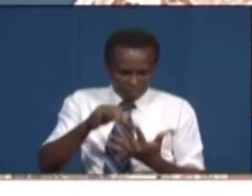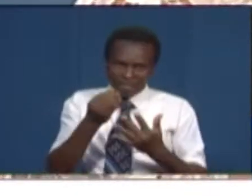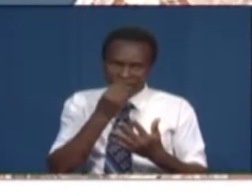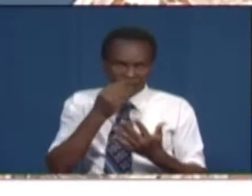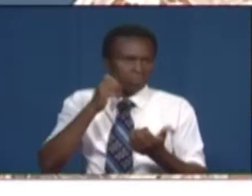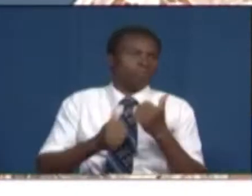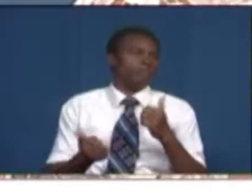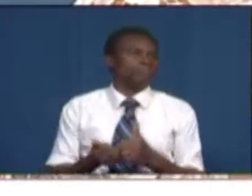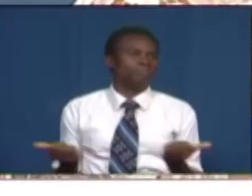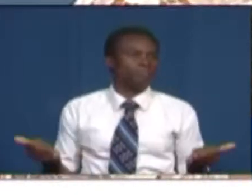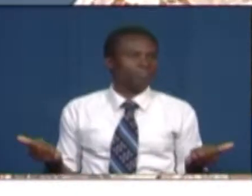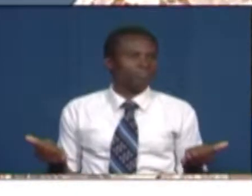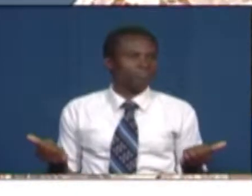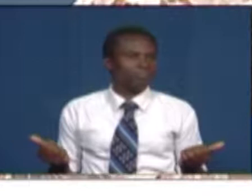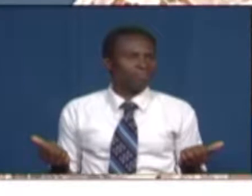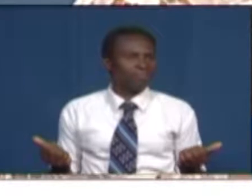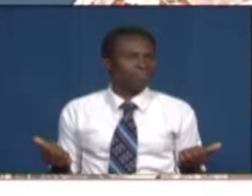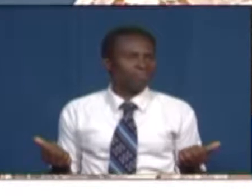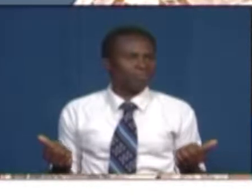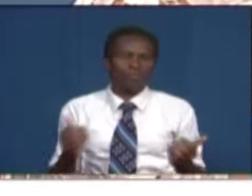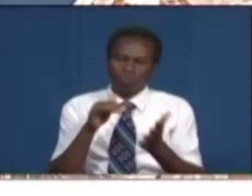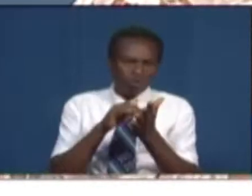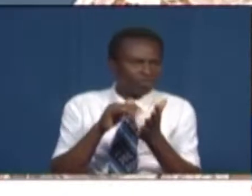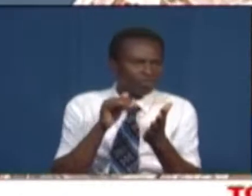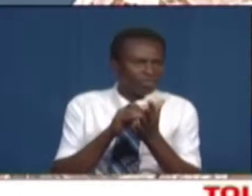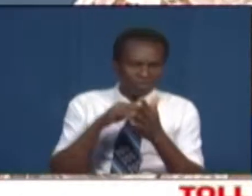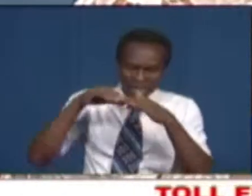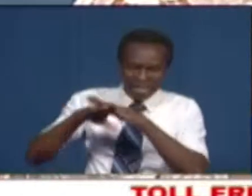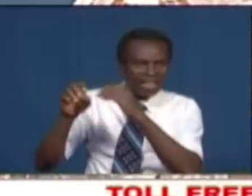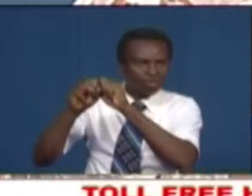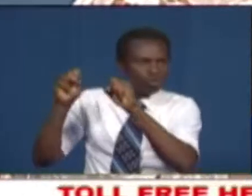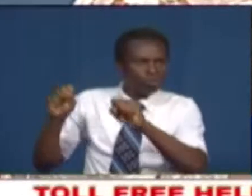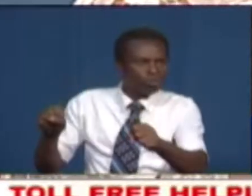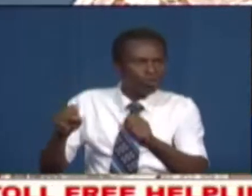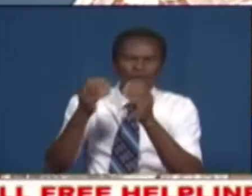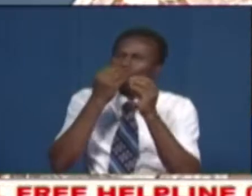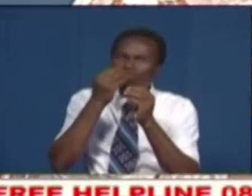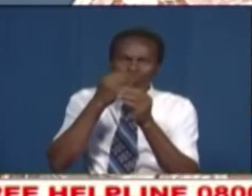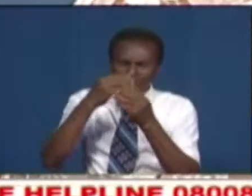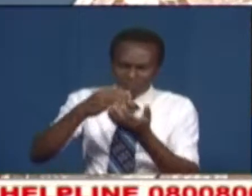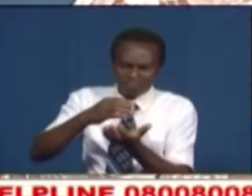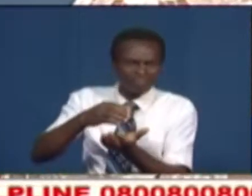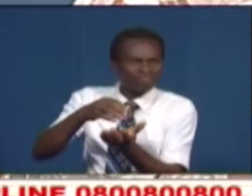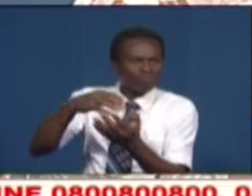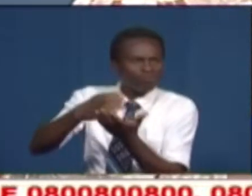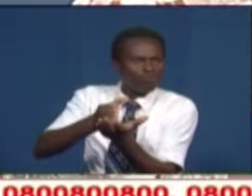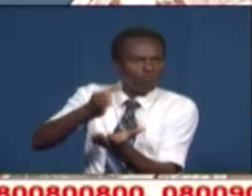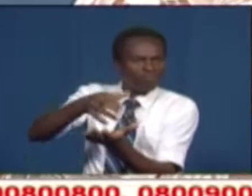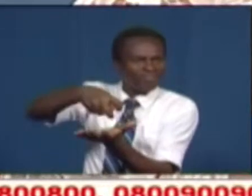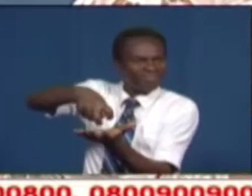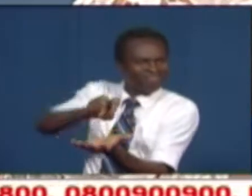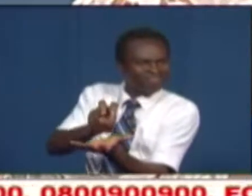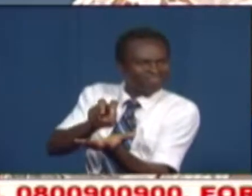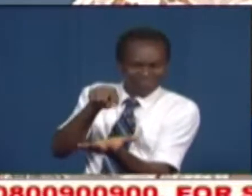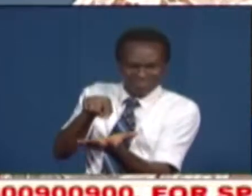fast foods, you see, ready-made, you know, which are full of oils, you see. So you have quantities that you have to eat at each